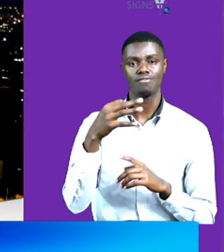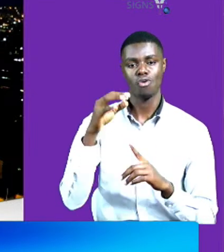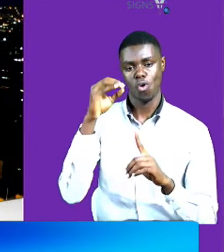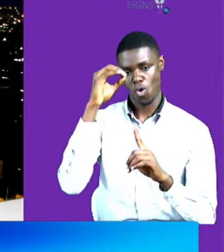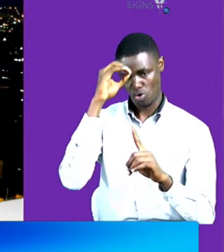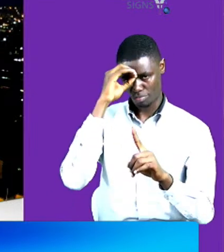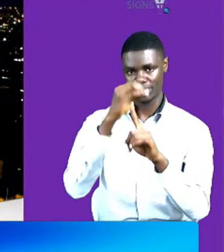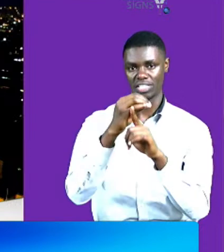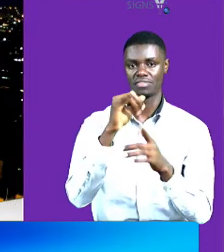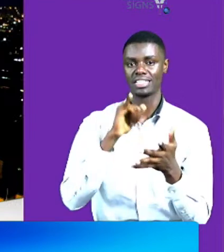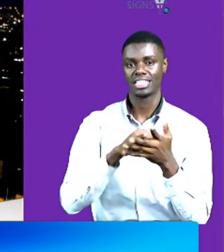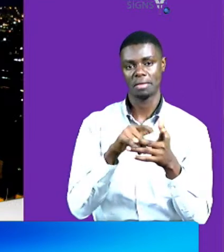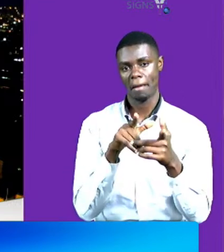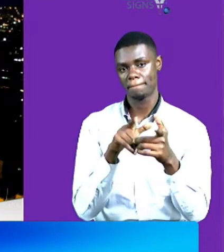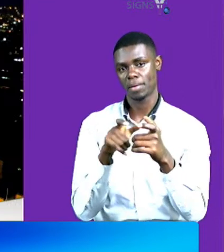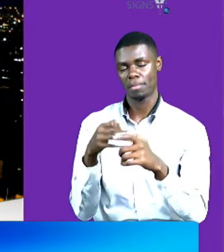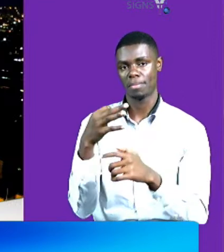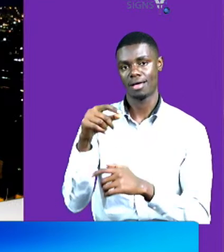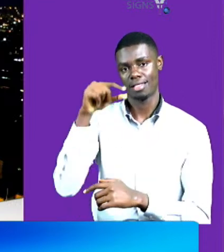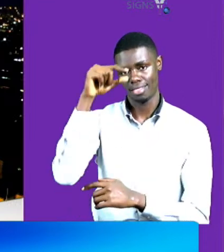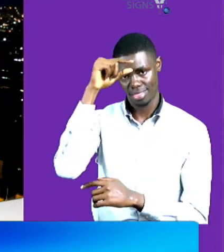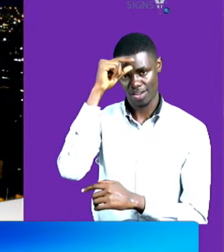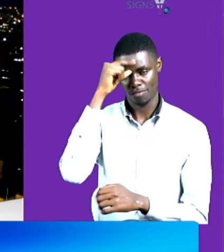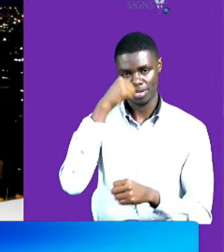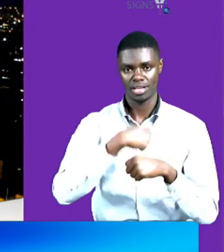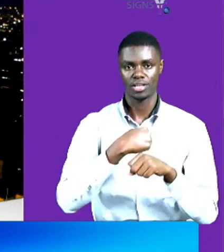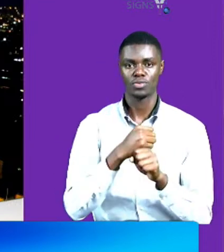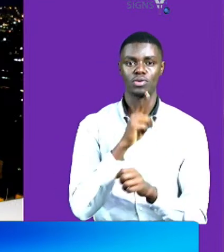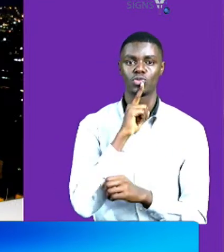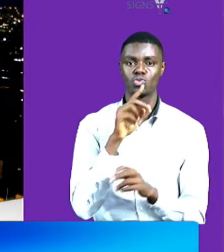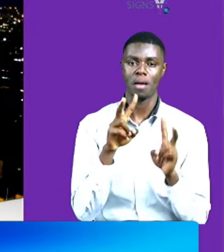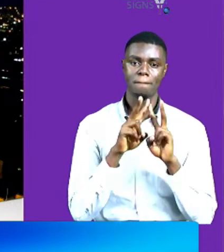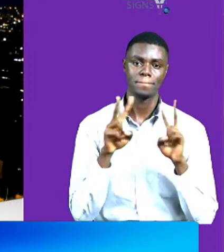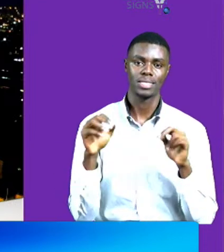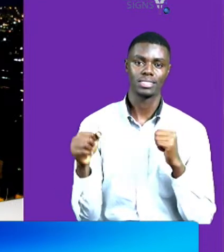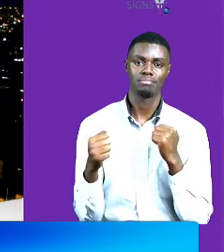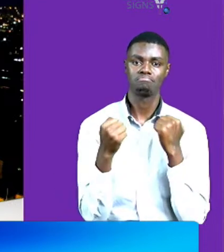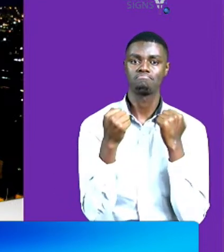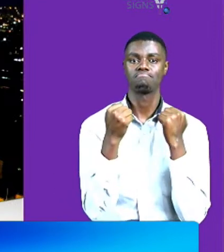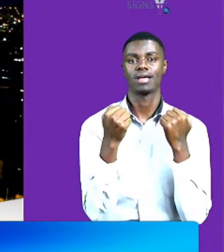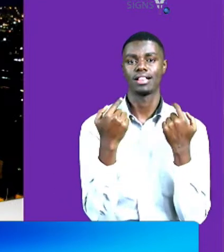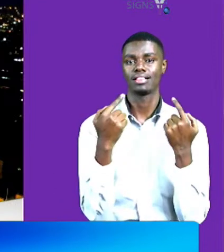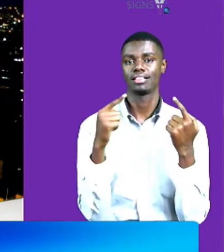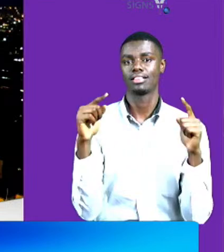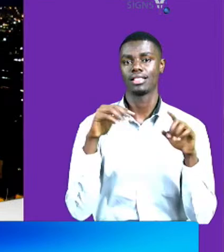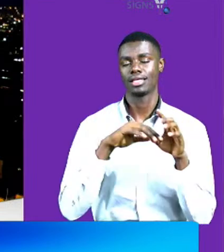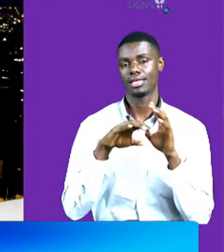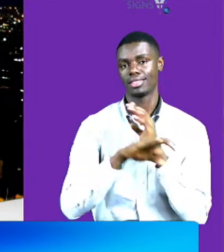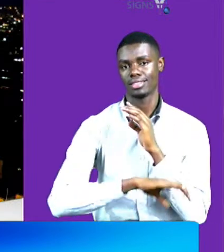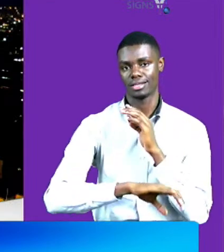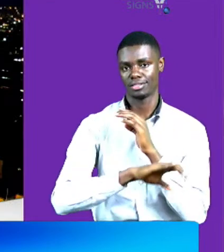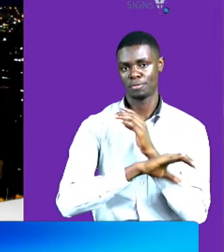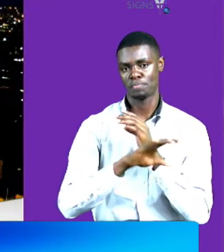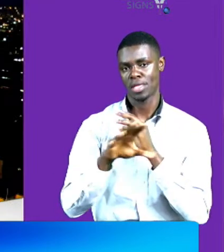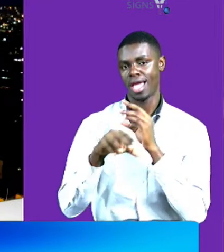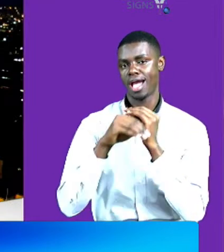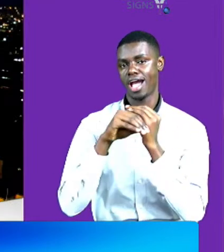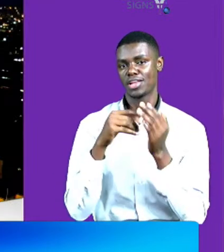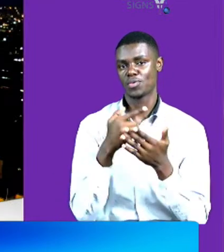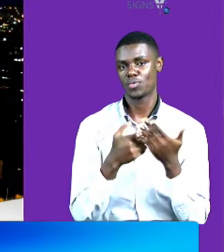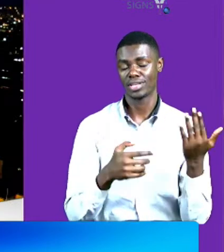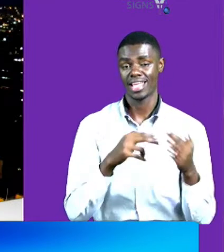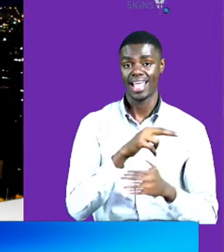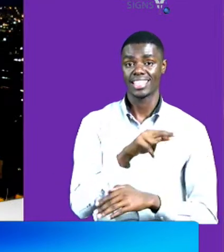objectivity when critiquing the government to ensure peace and stability in the country. He added that